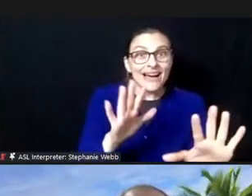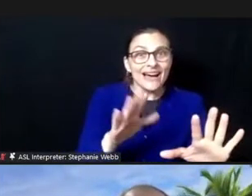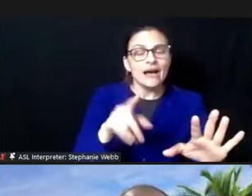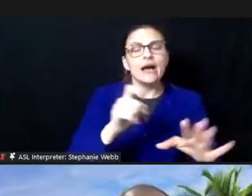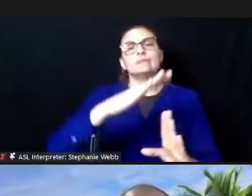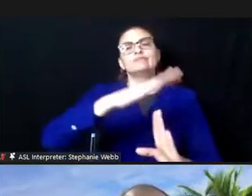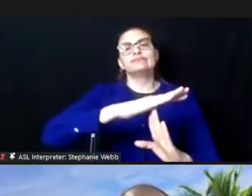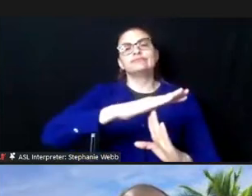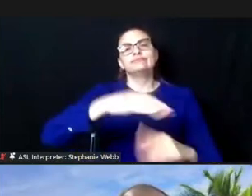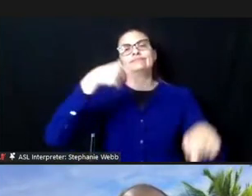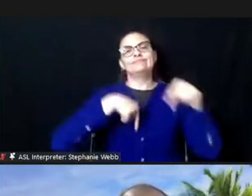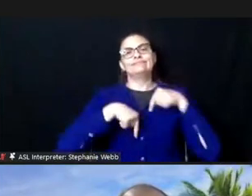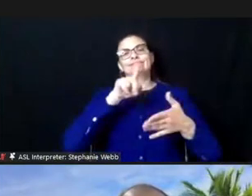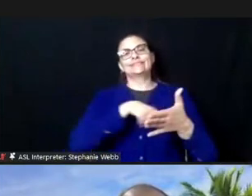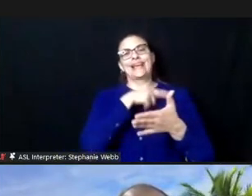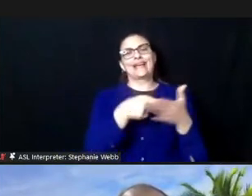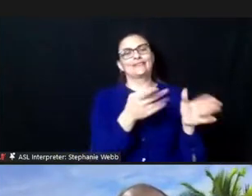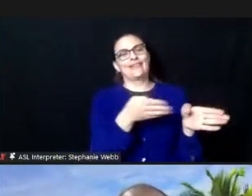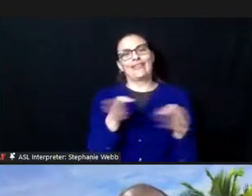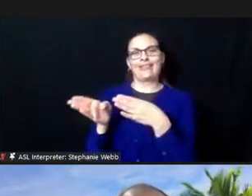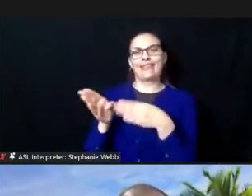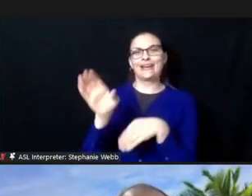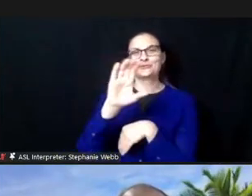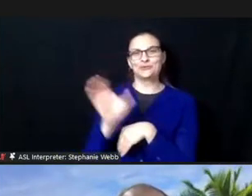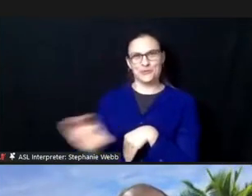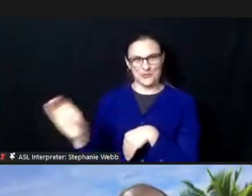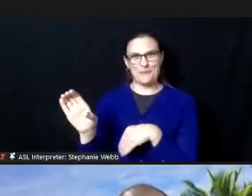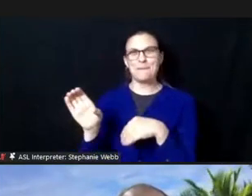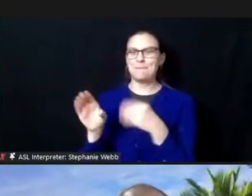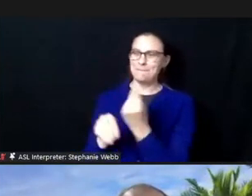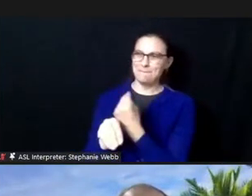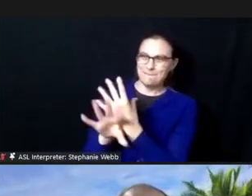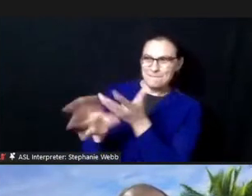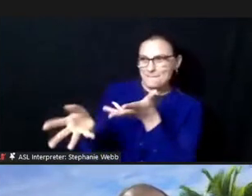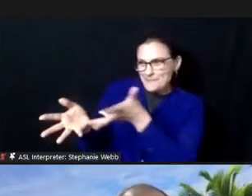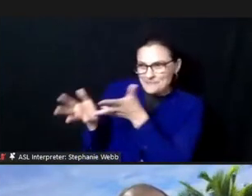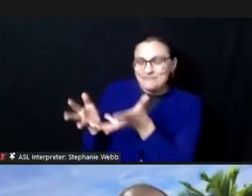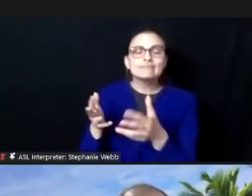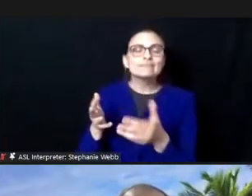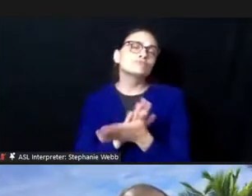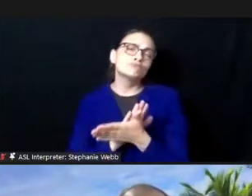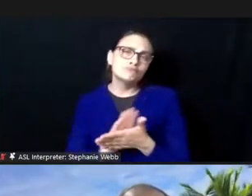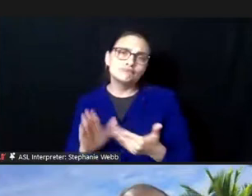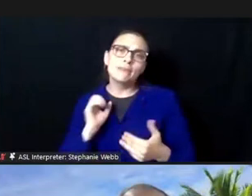office and sit her down with a laptop where she could squint at everybody on the screen.